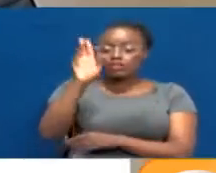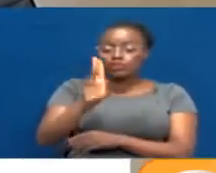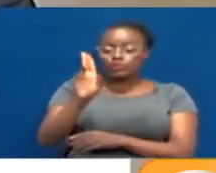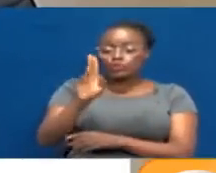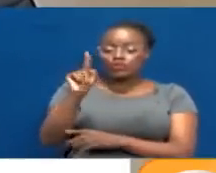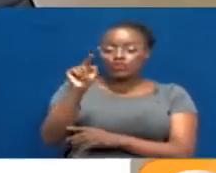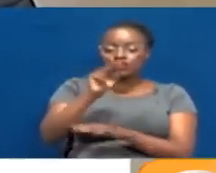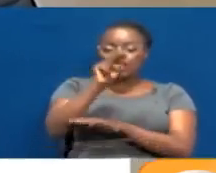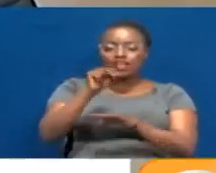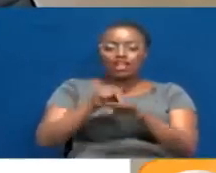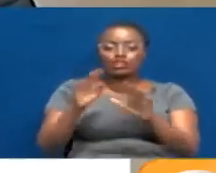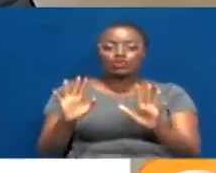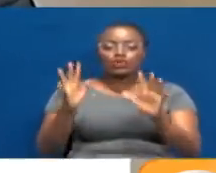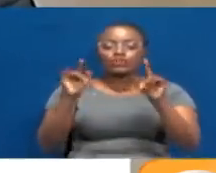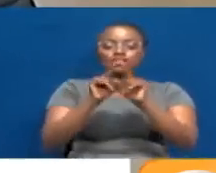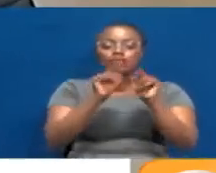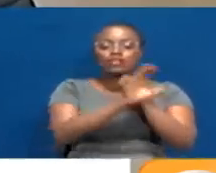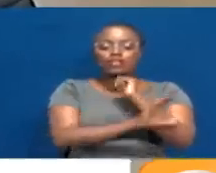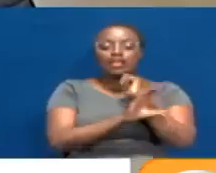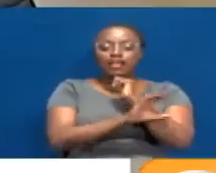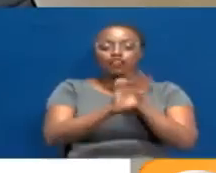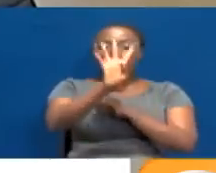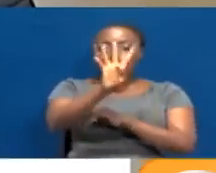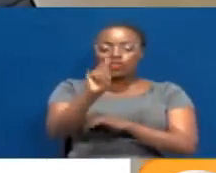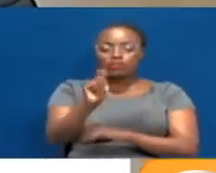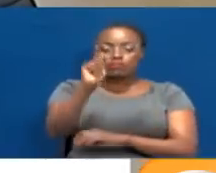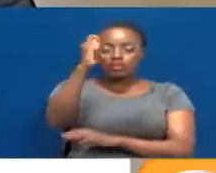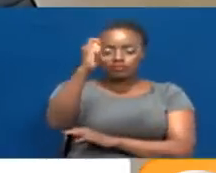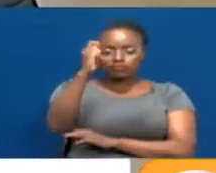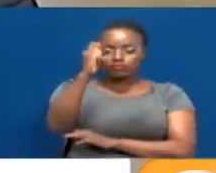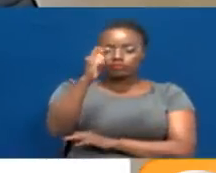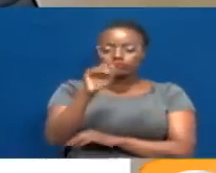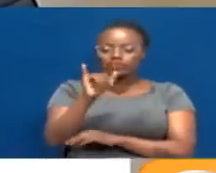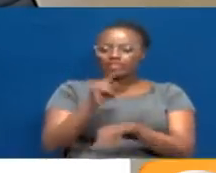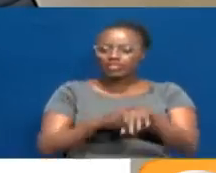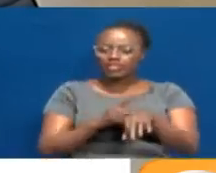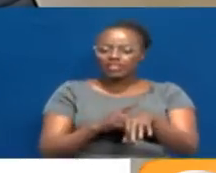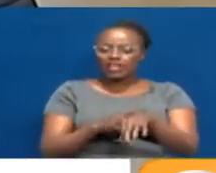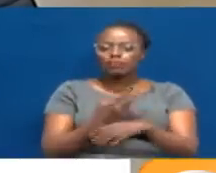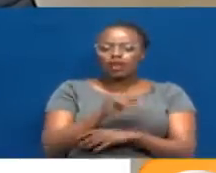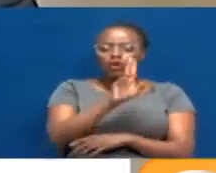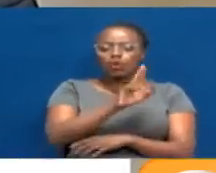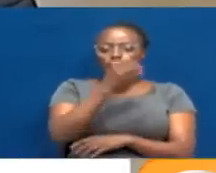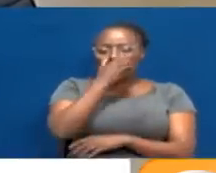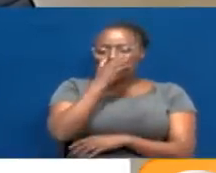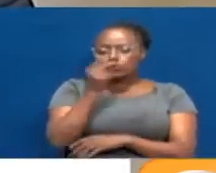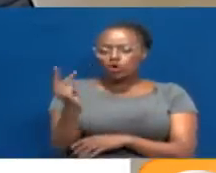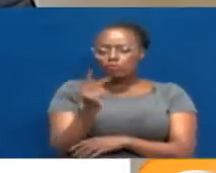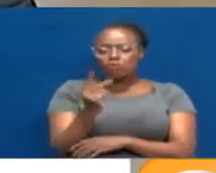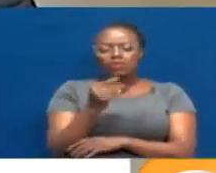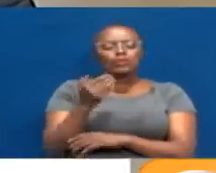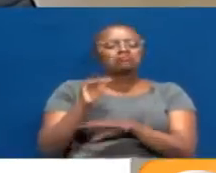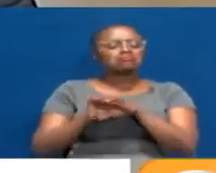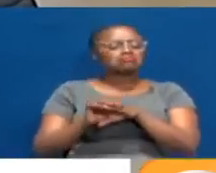first national holiday as the country's fourth head of state. That time, the Uhuruto bromance was at its